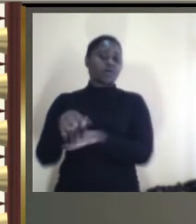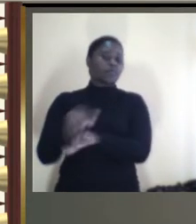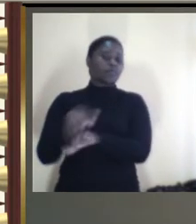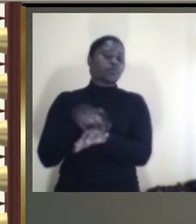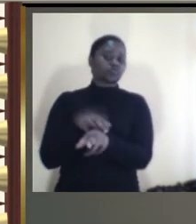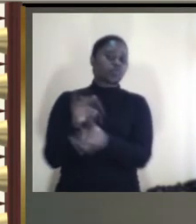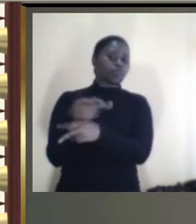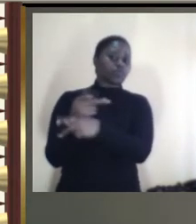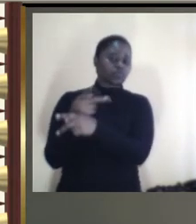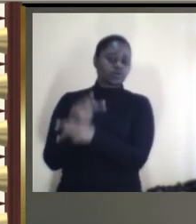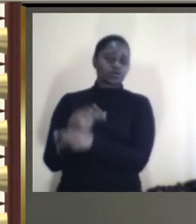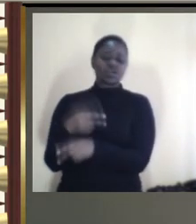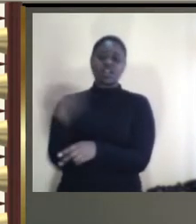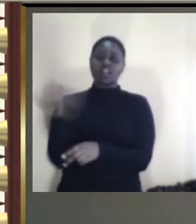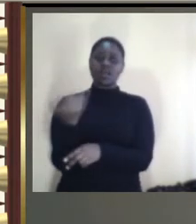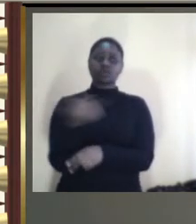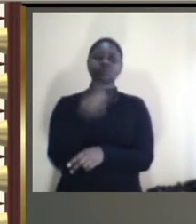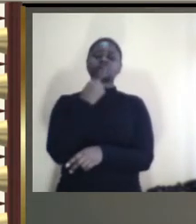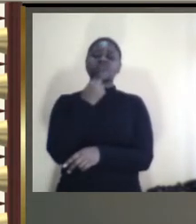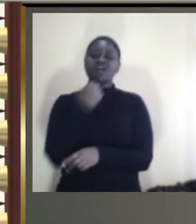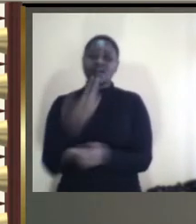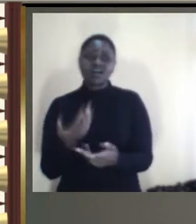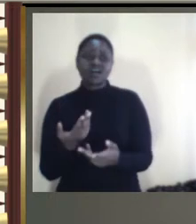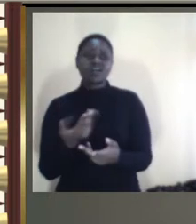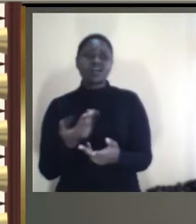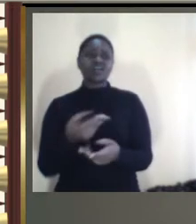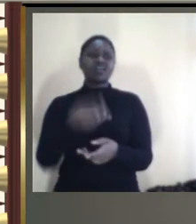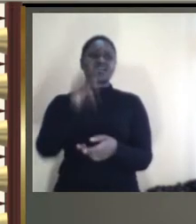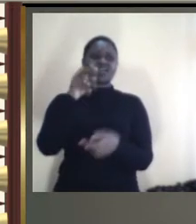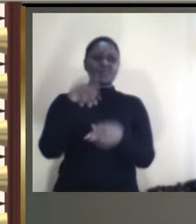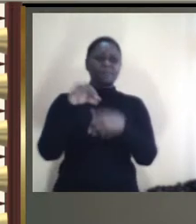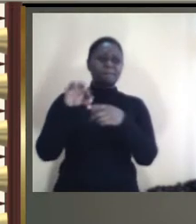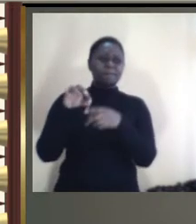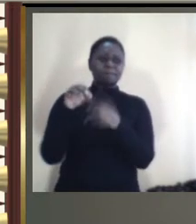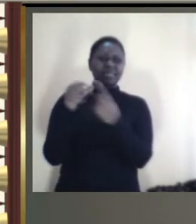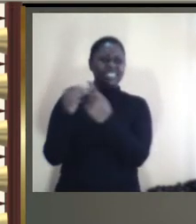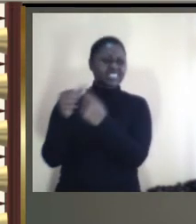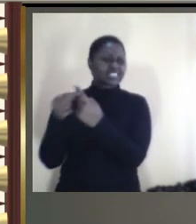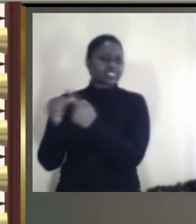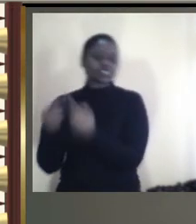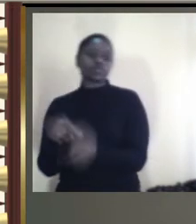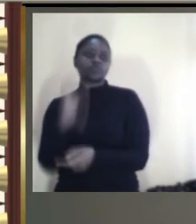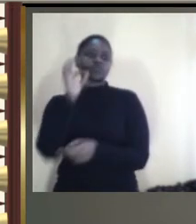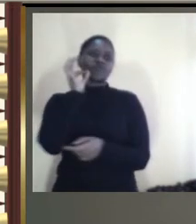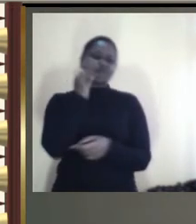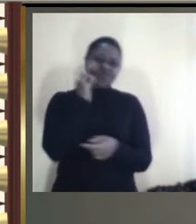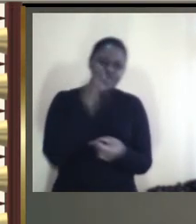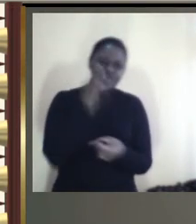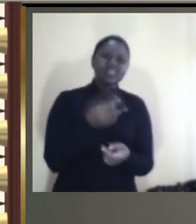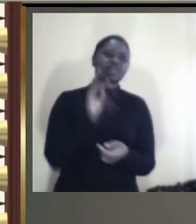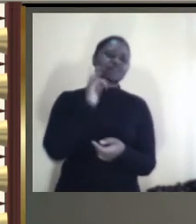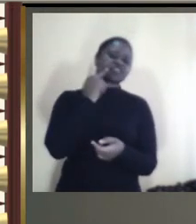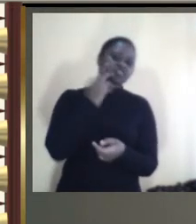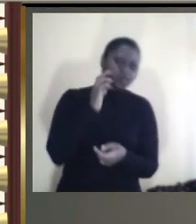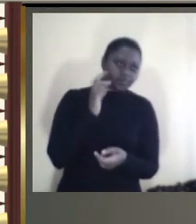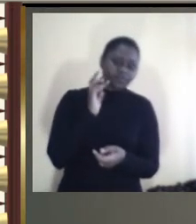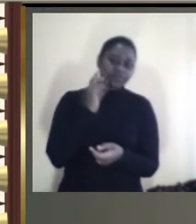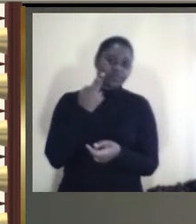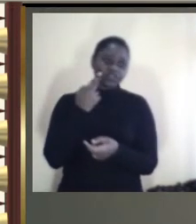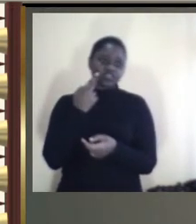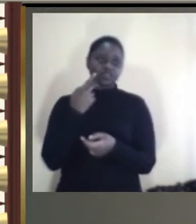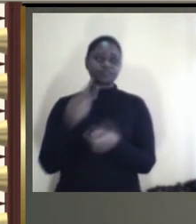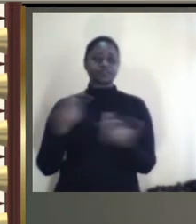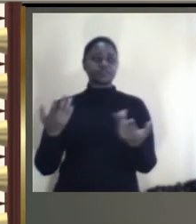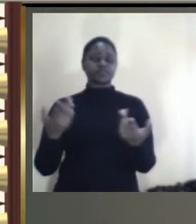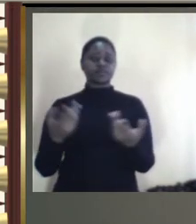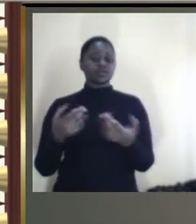products like sugar cane, maize, beans, as well as fruits and vegetables. Our